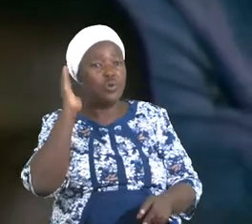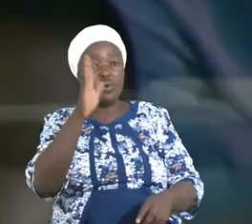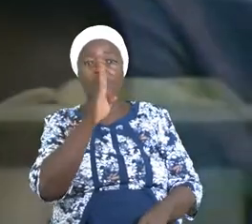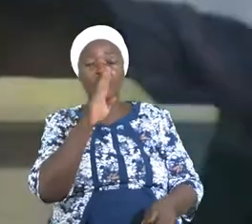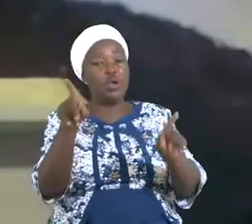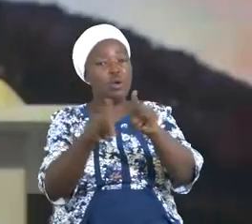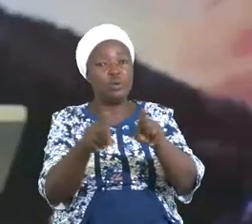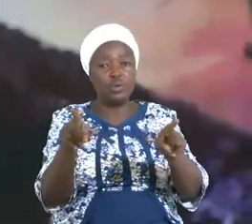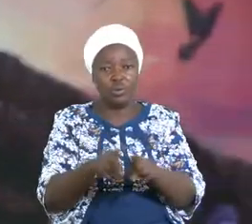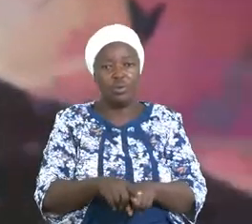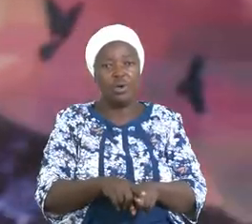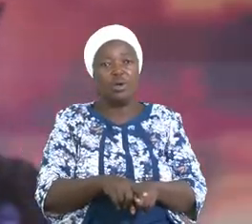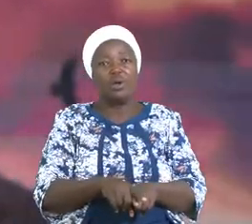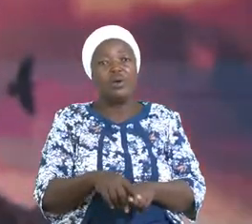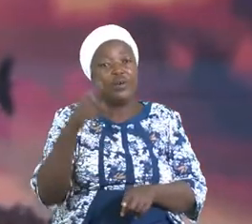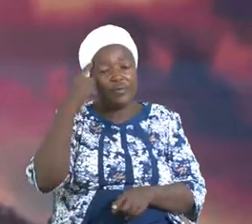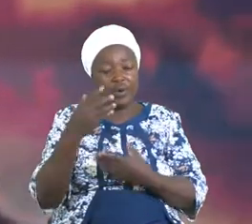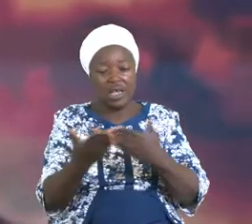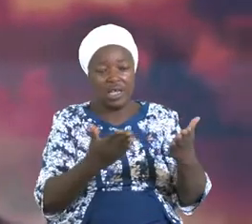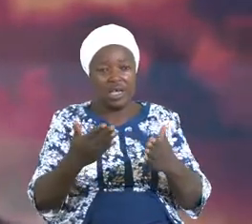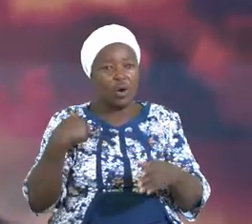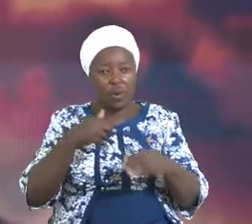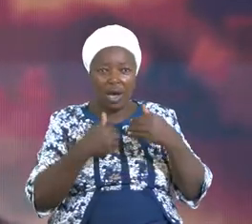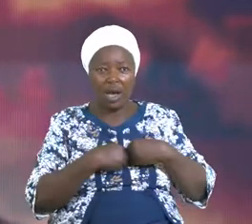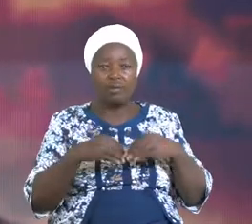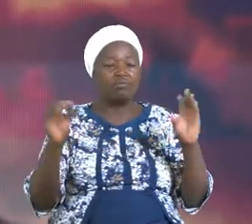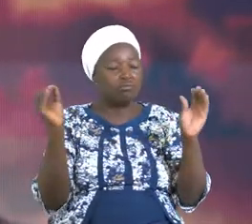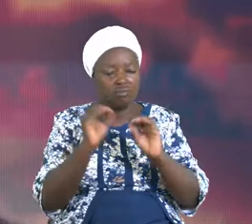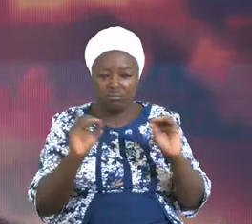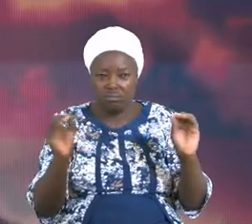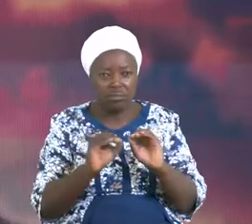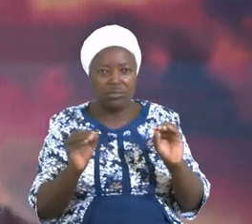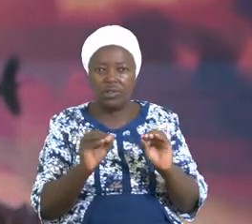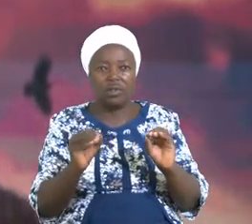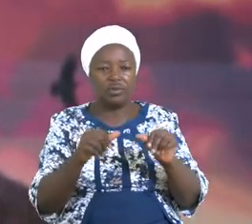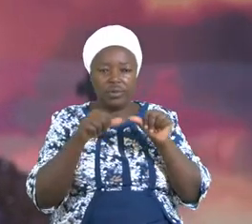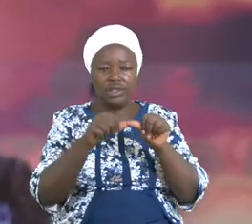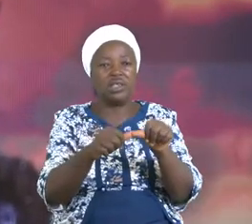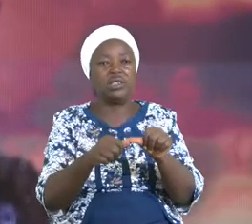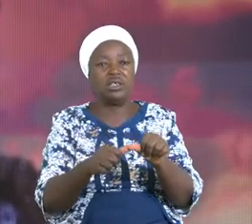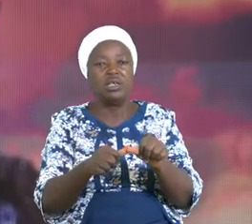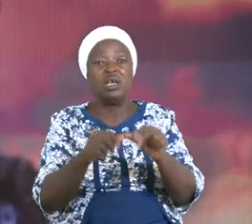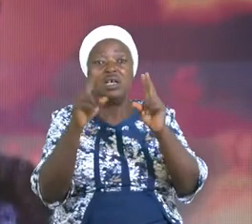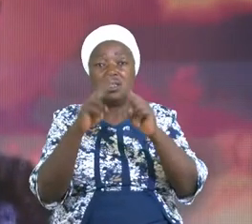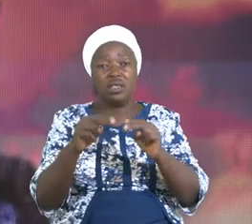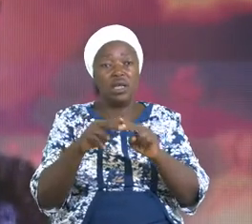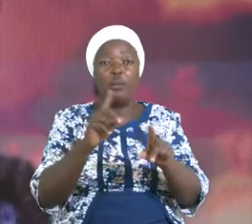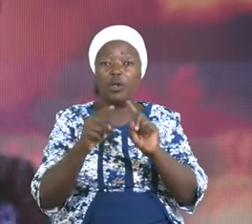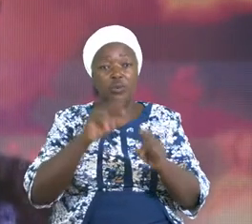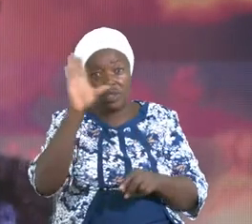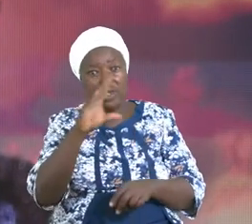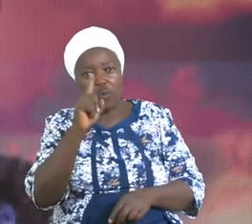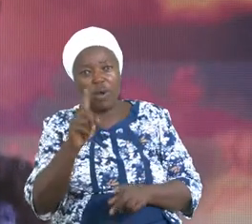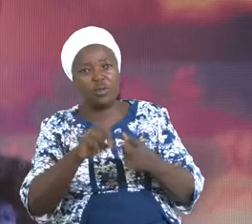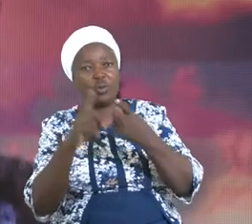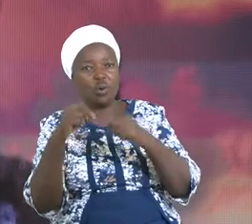here we have no continuing city, but we seek one to come.